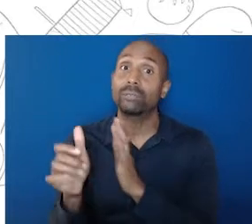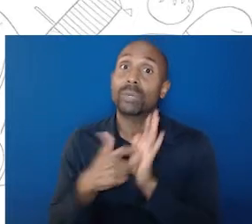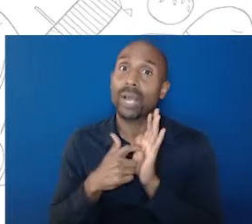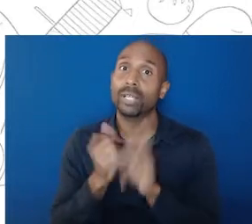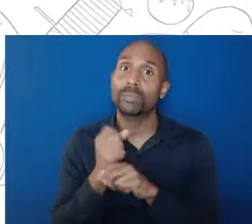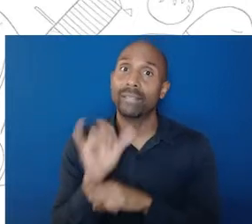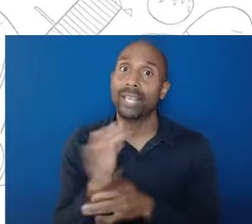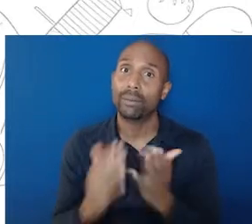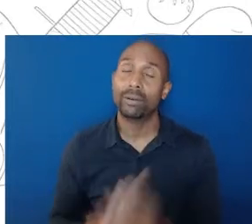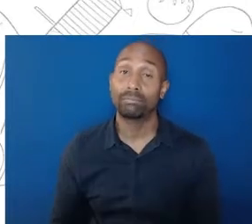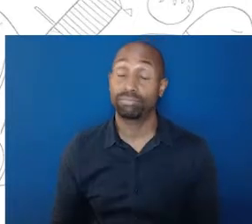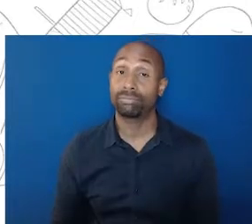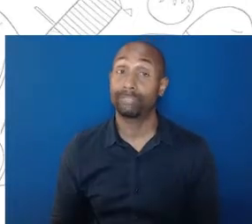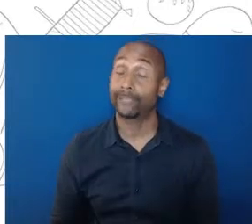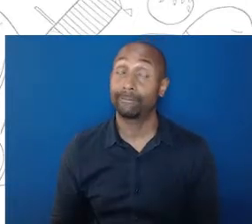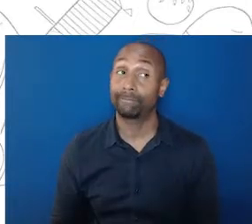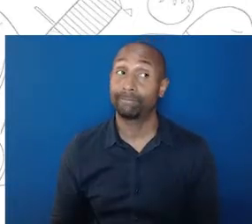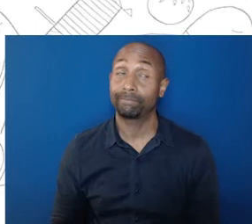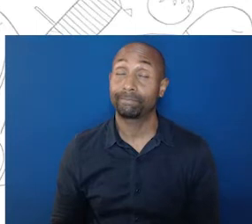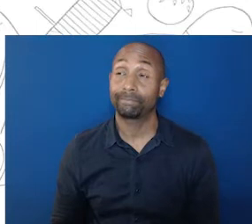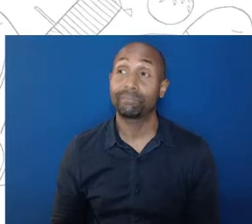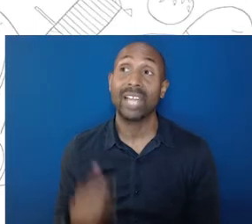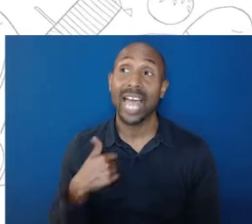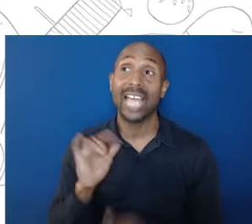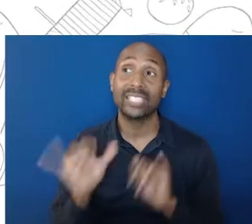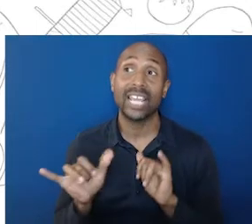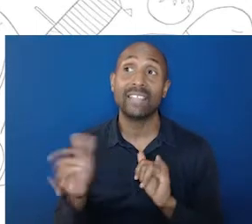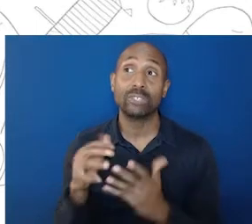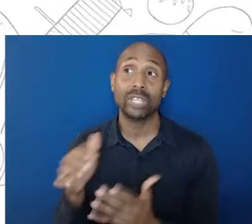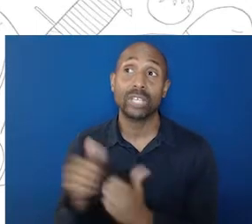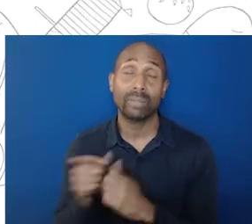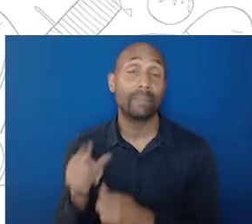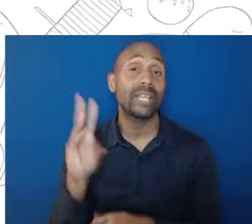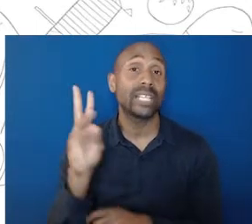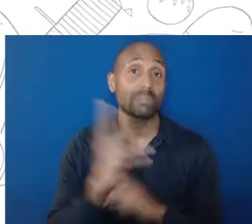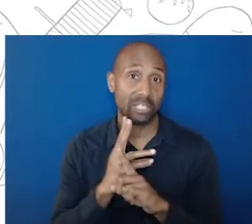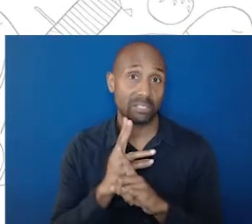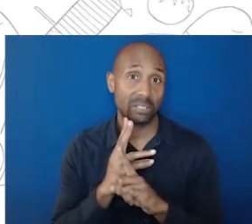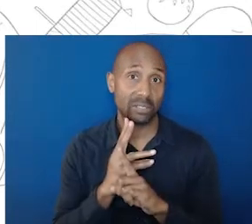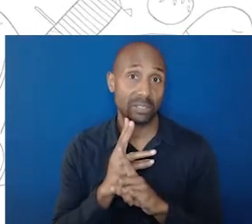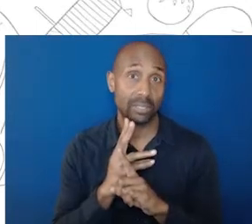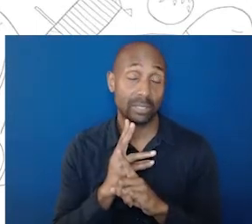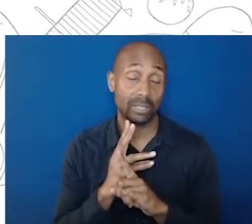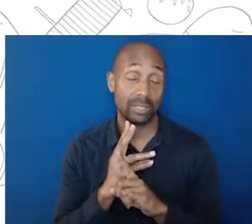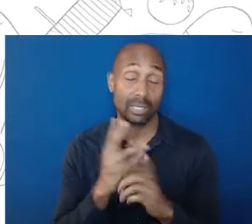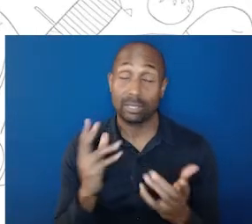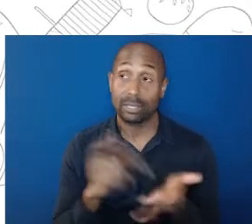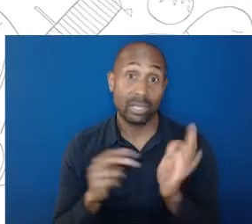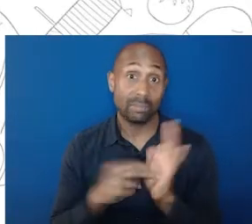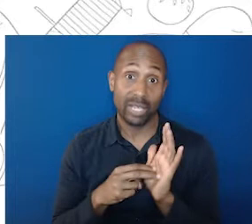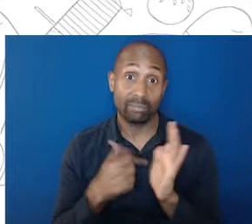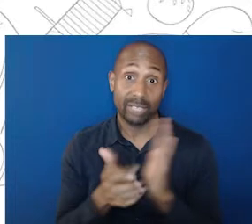it takes, you know. And I, you know, my total time was 6 months, and I am in no